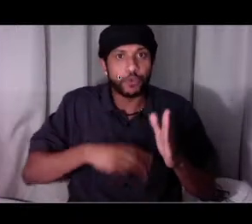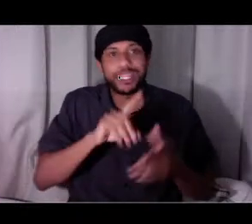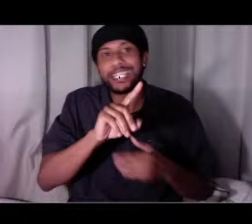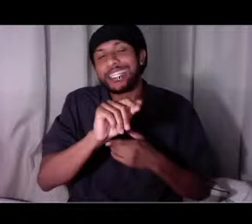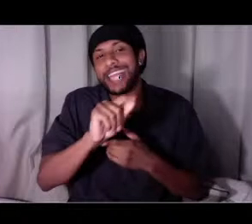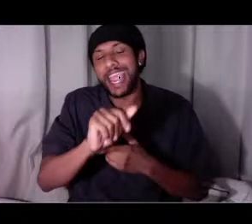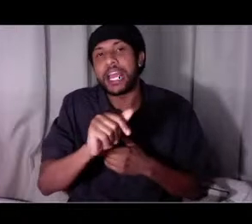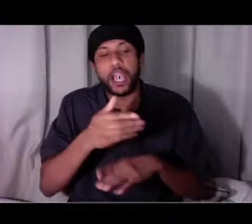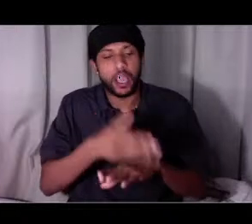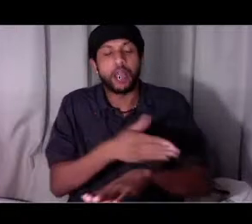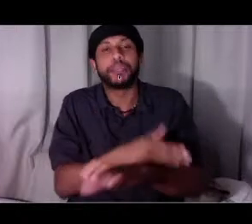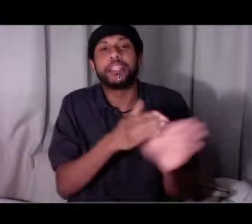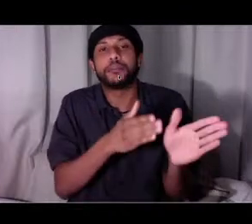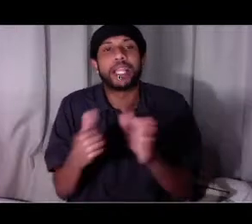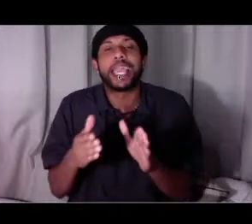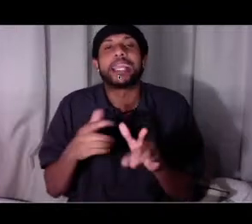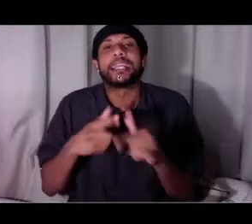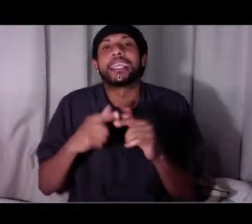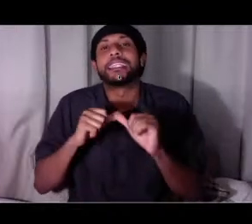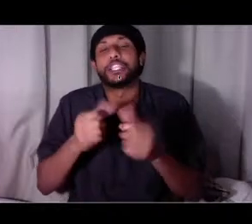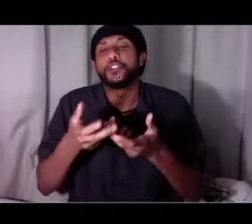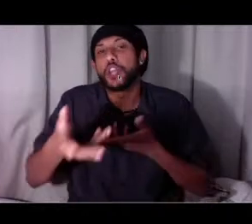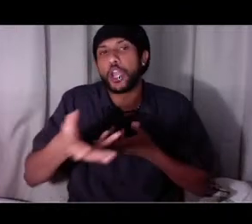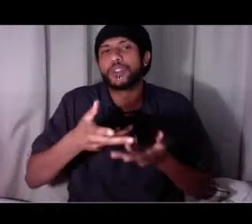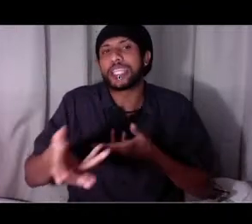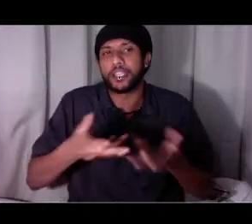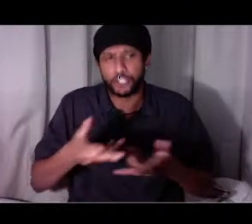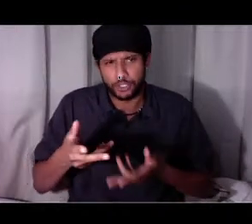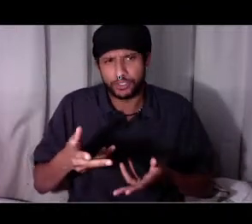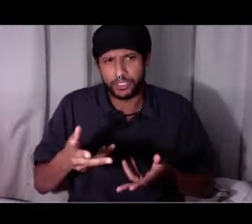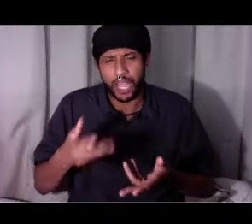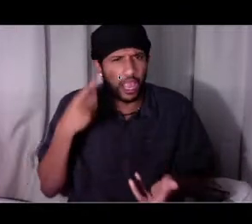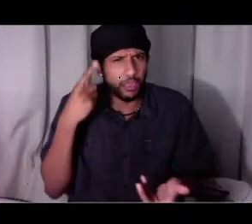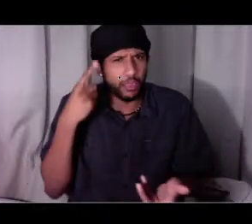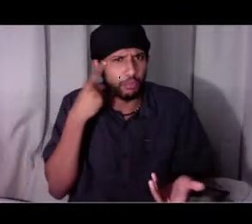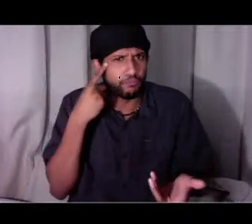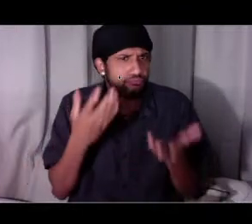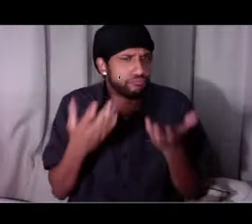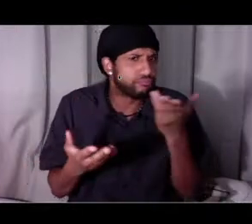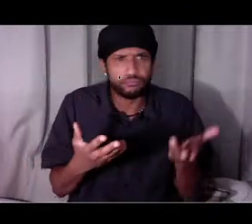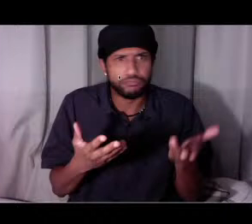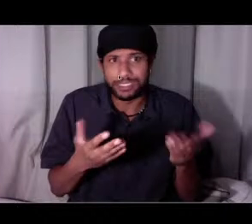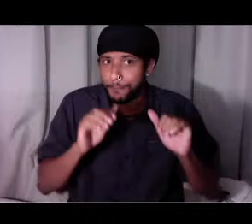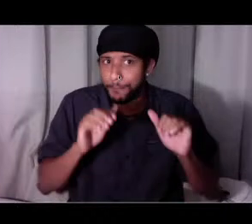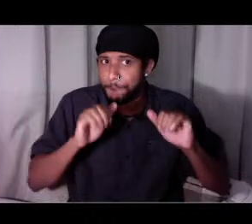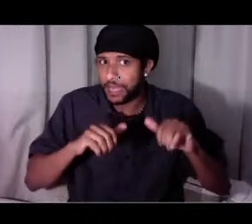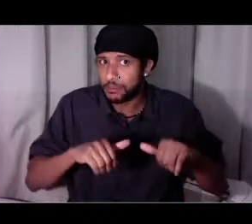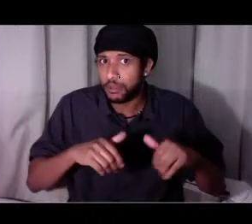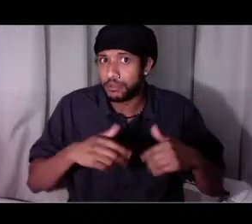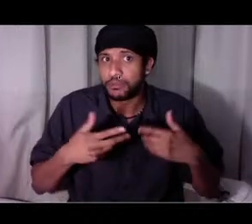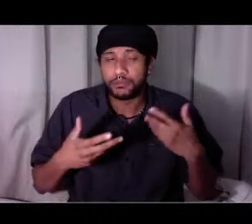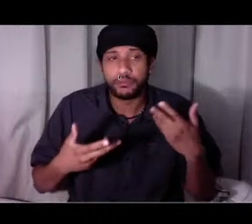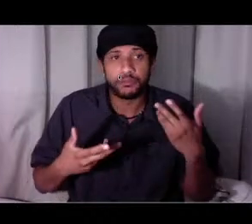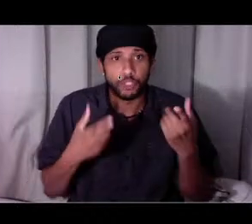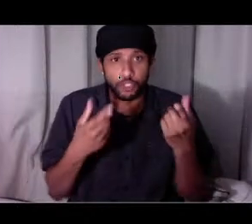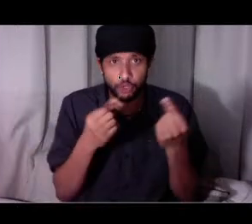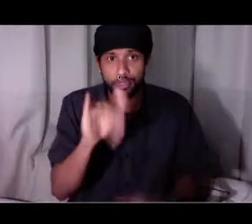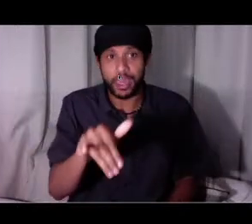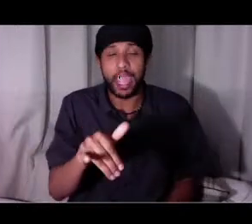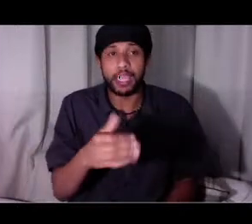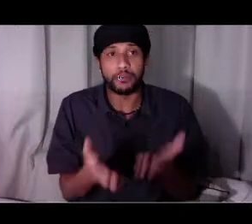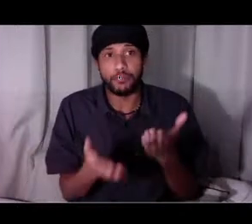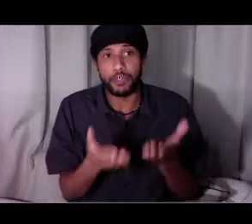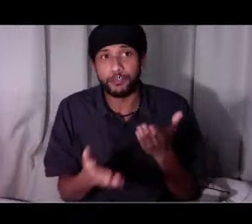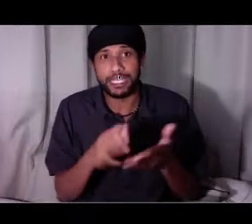negotiations with our unions so I'm wondering if is it if it's possible to um to do that to